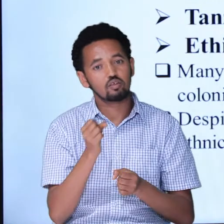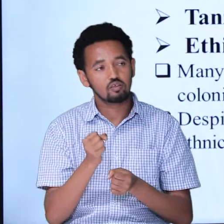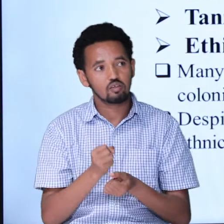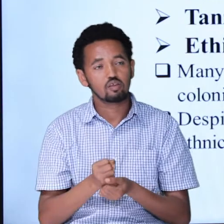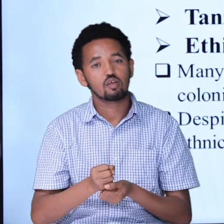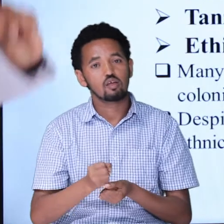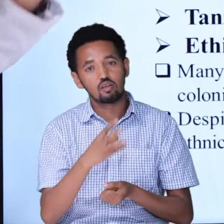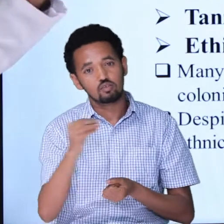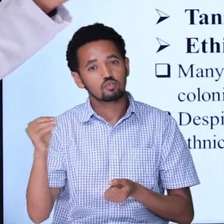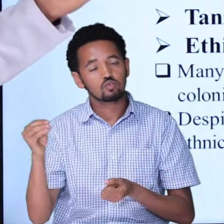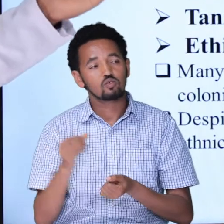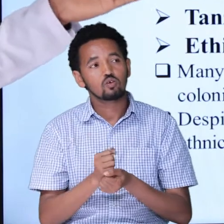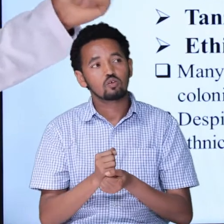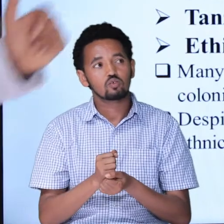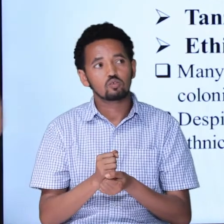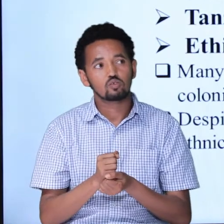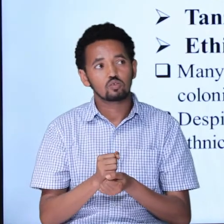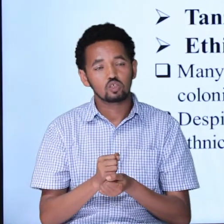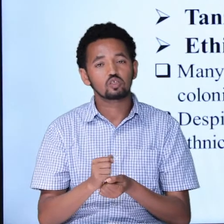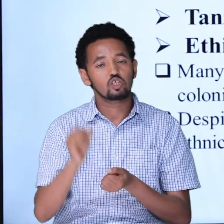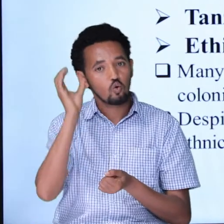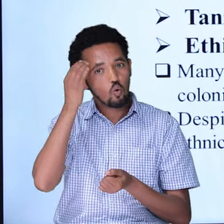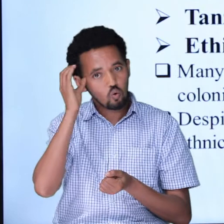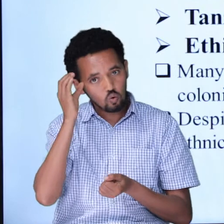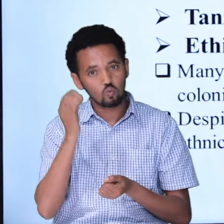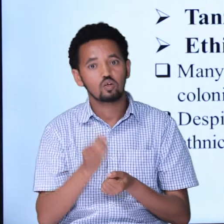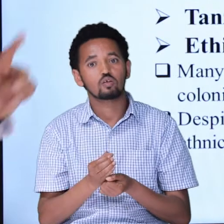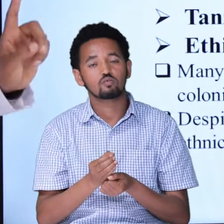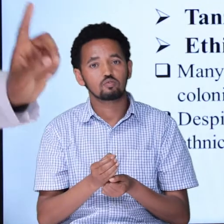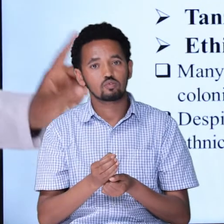and so on. The Congo crisis.